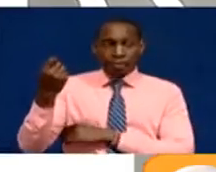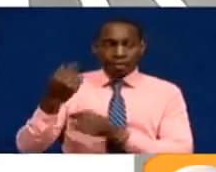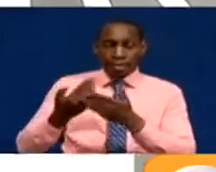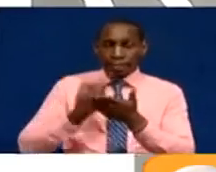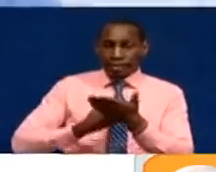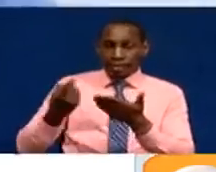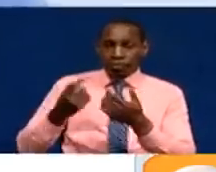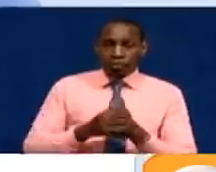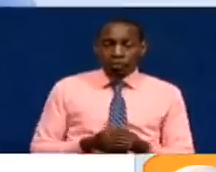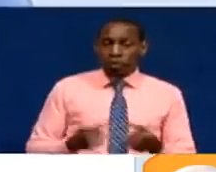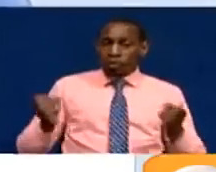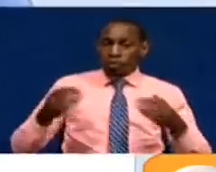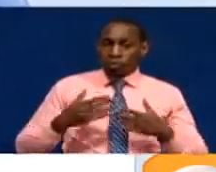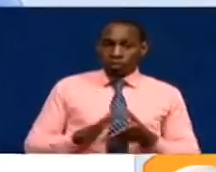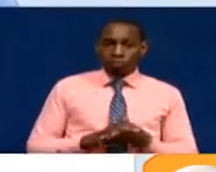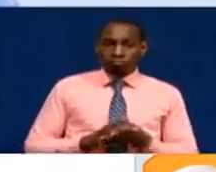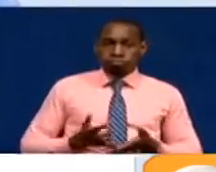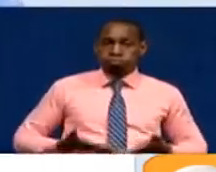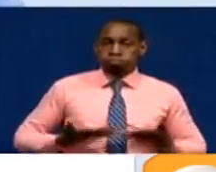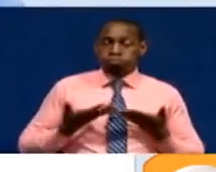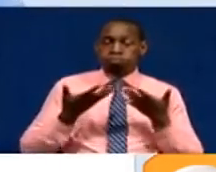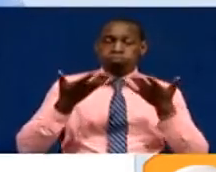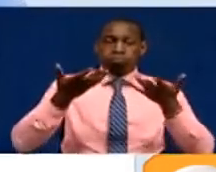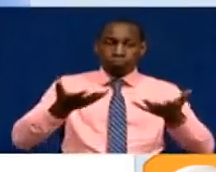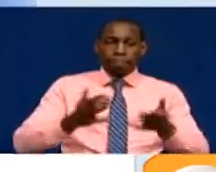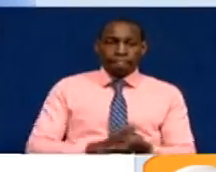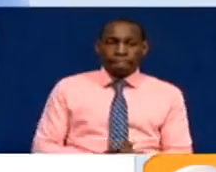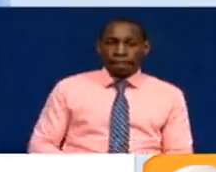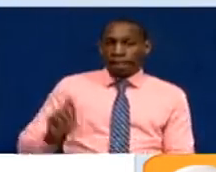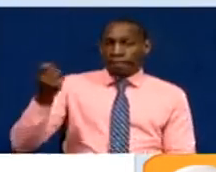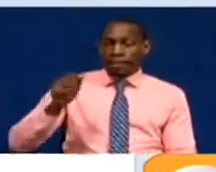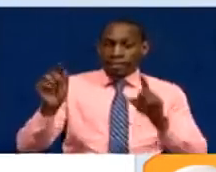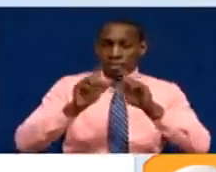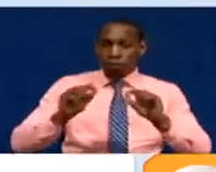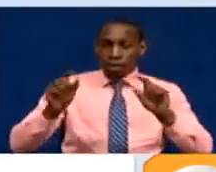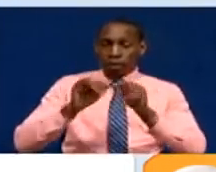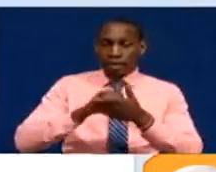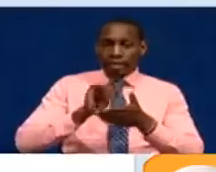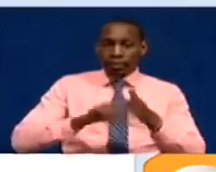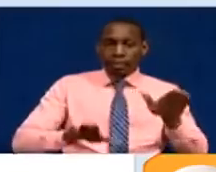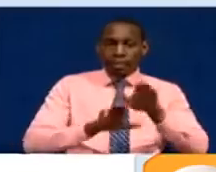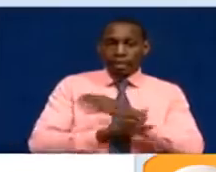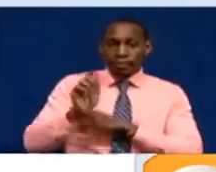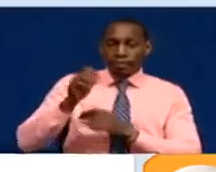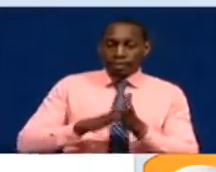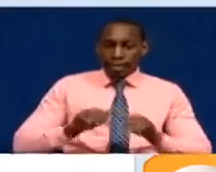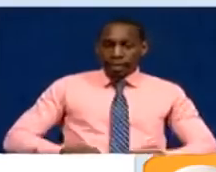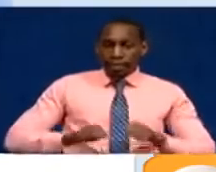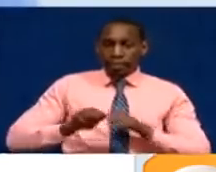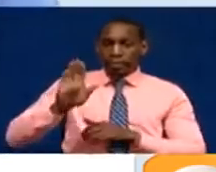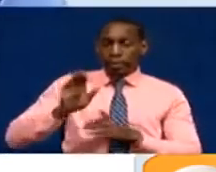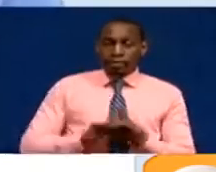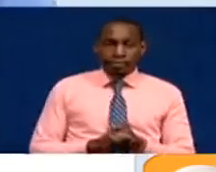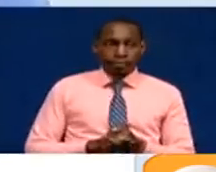last week in a shocking revelation. Yeah. He alleged that his deputy, mm-hmm. your boss, yep. or boss of